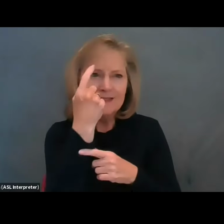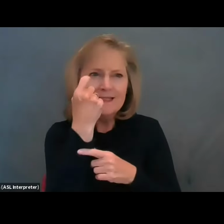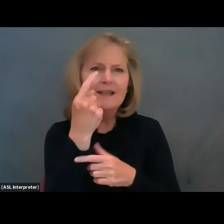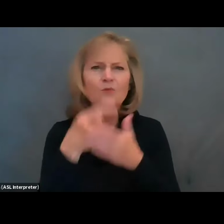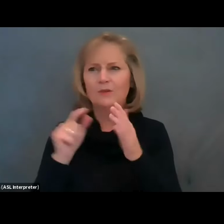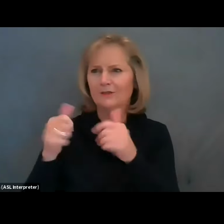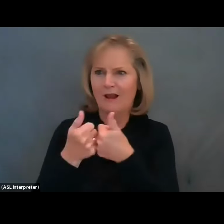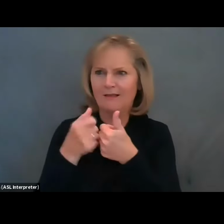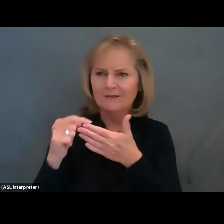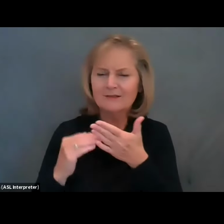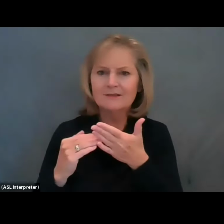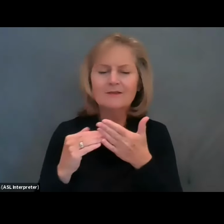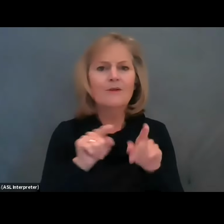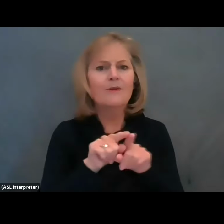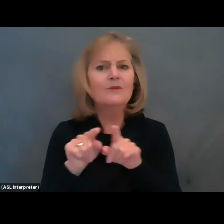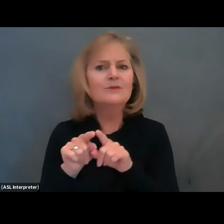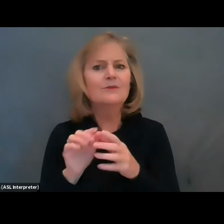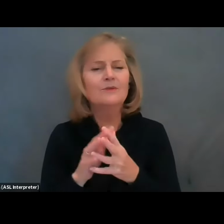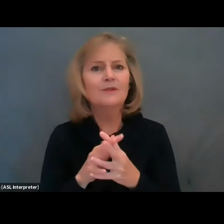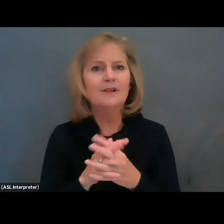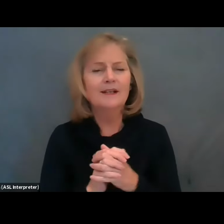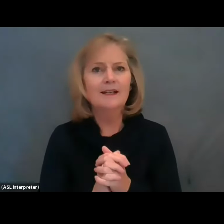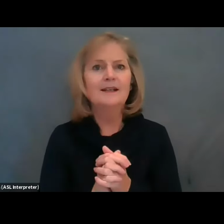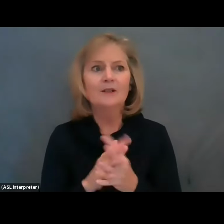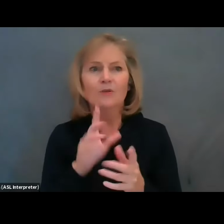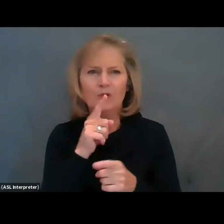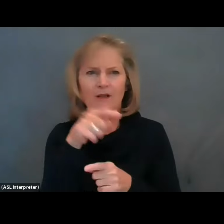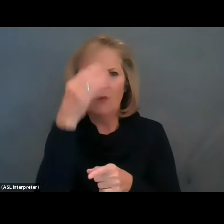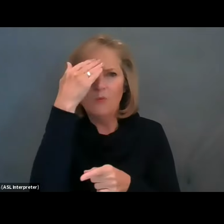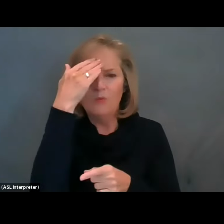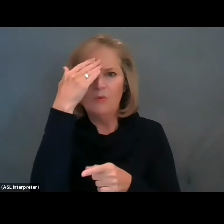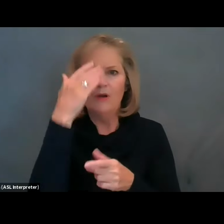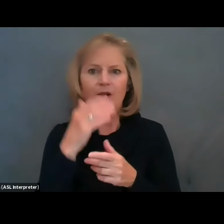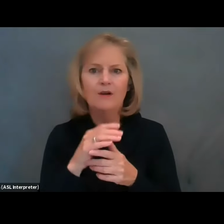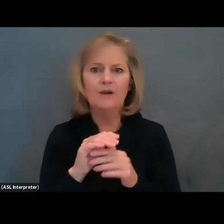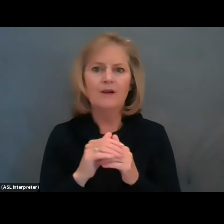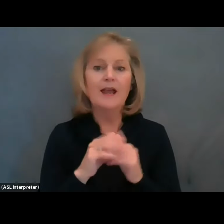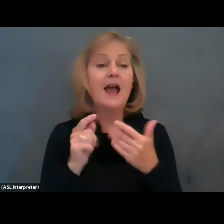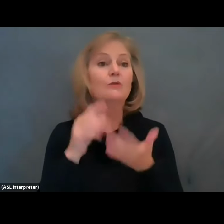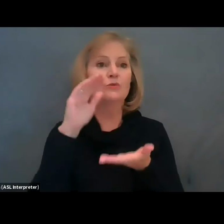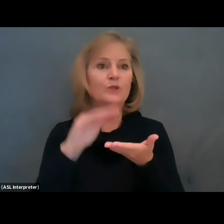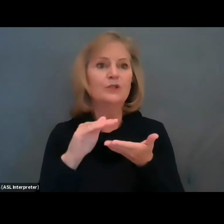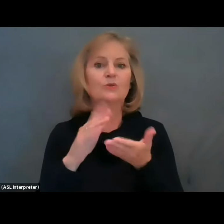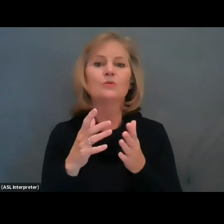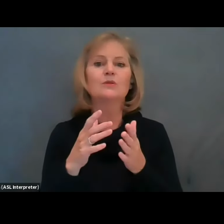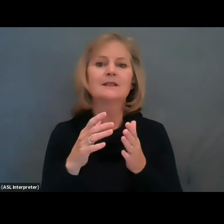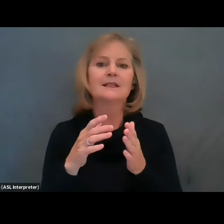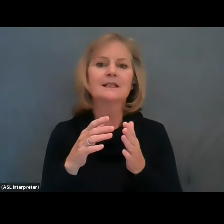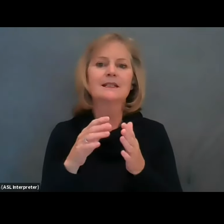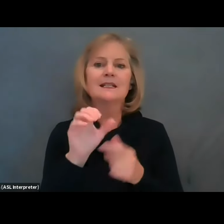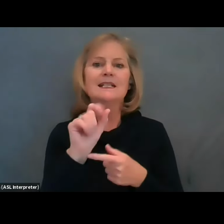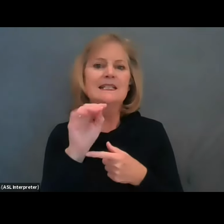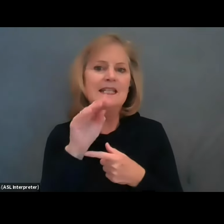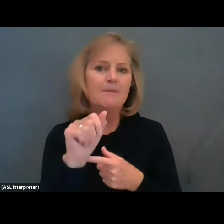what the challenges are, and also is really aware of how to reduce and break down stigma and